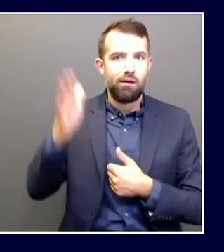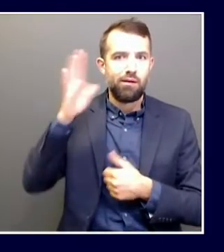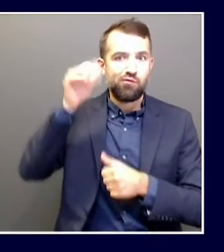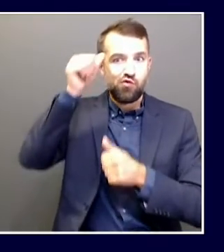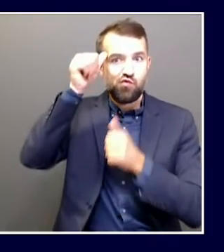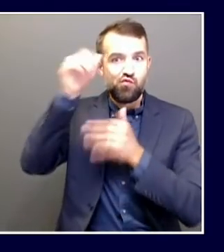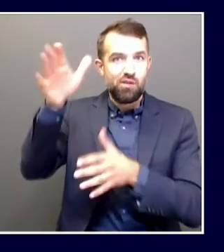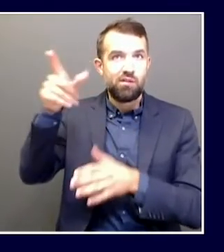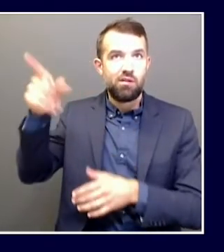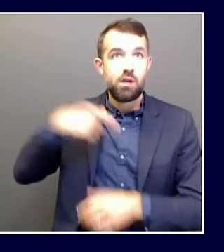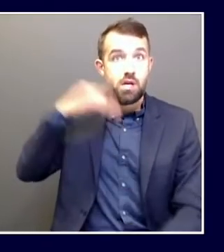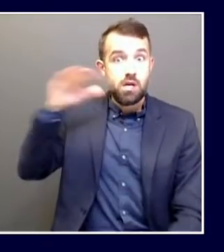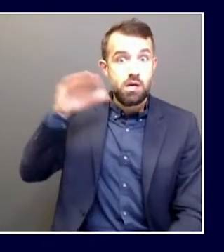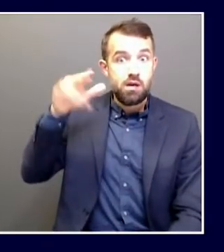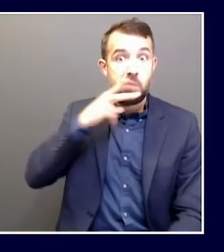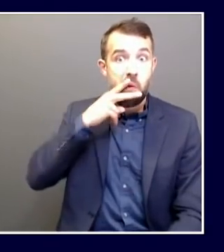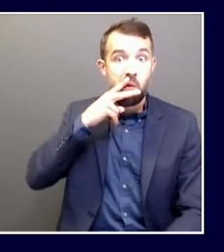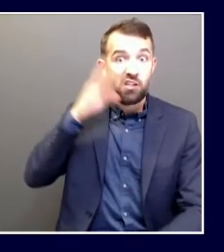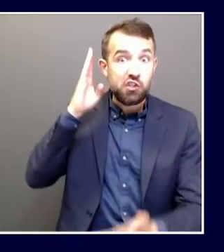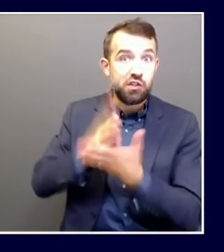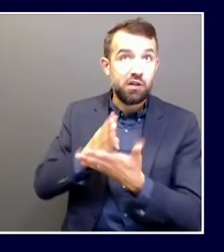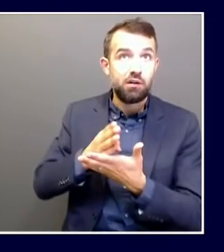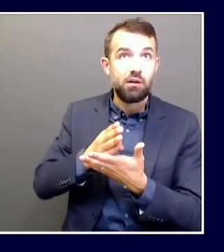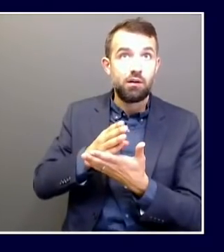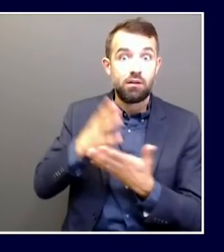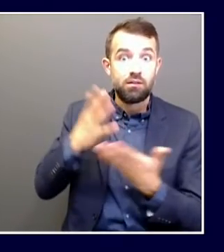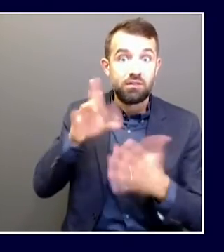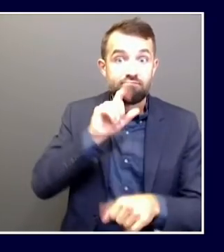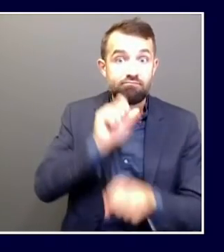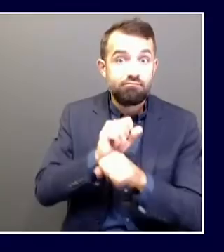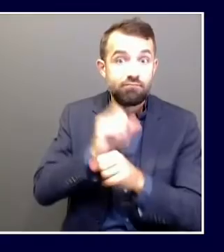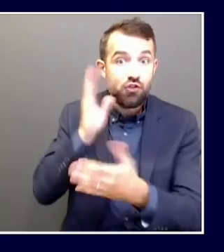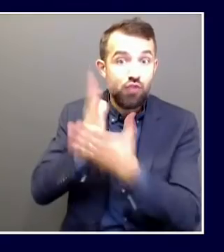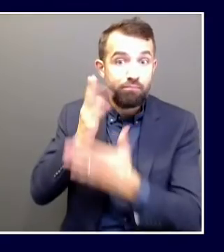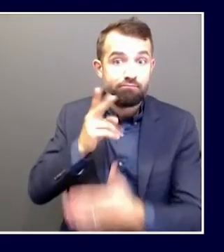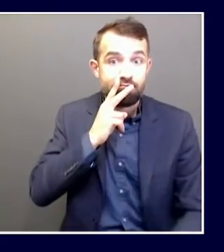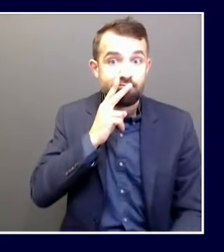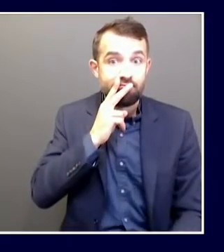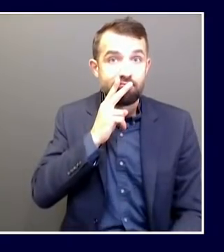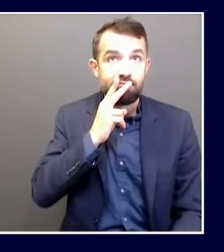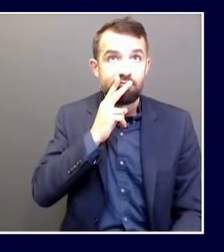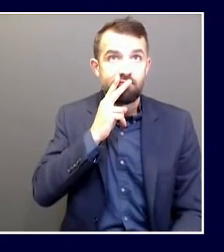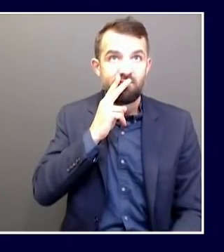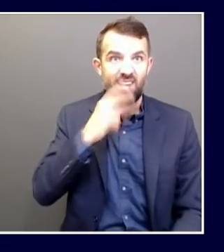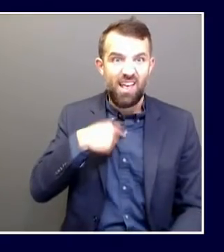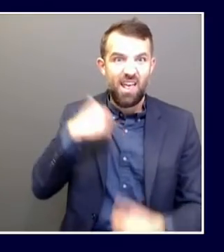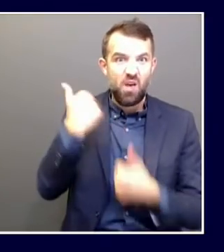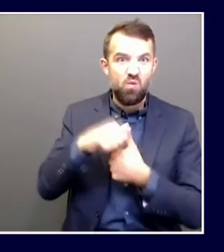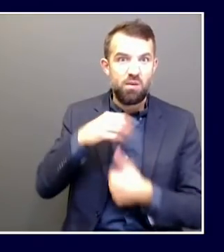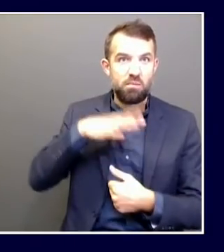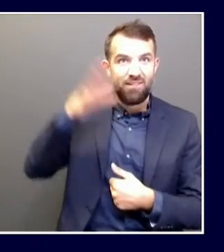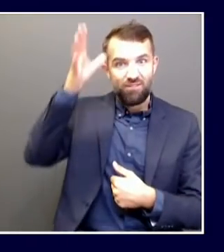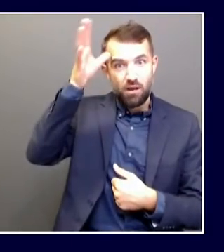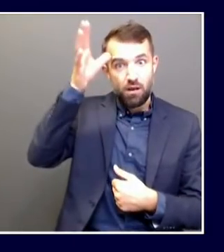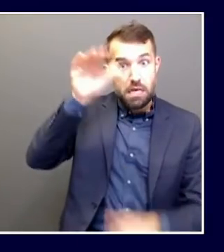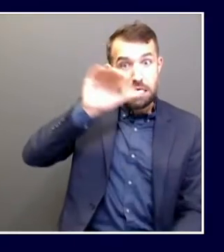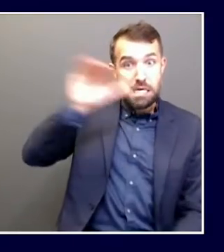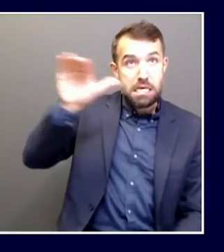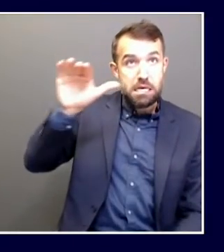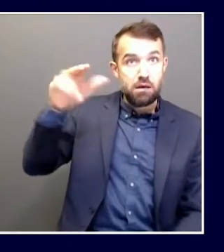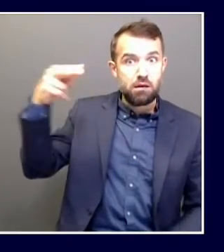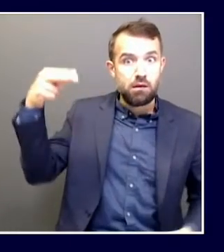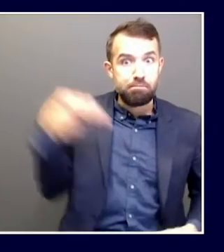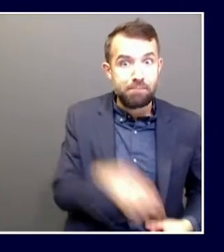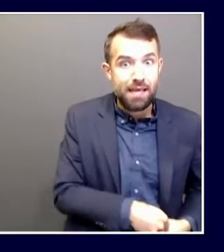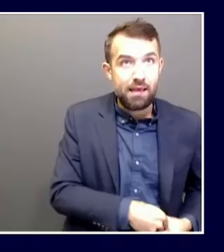So I remember bugging my dad to wear a seatbelt, and he did. So it can work. Yeah. Anyway,